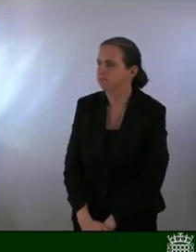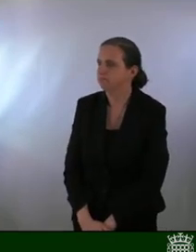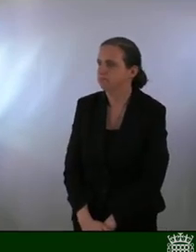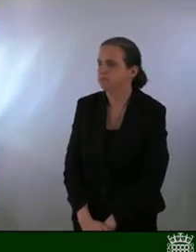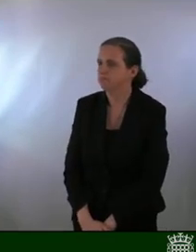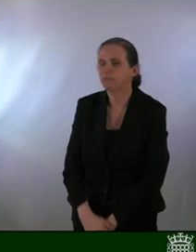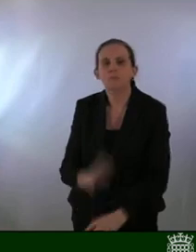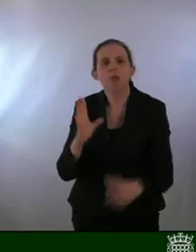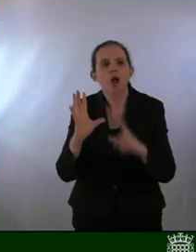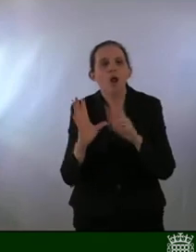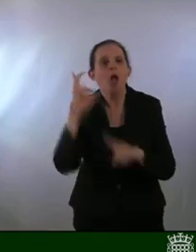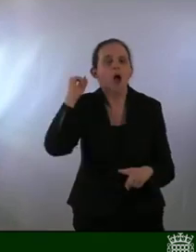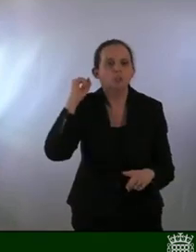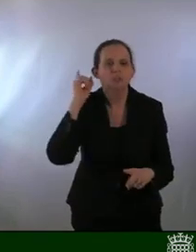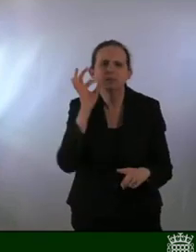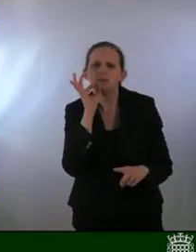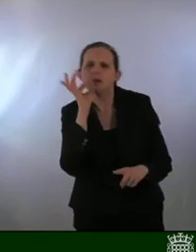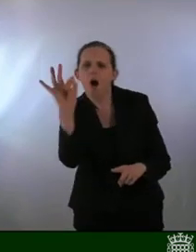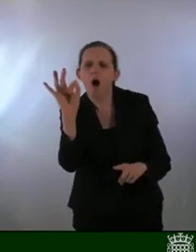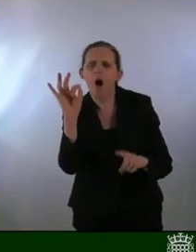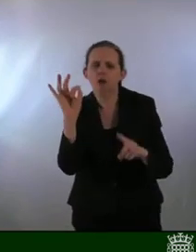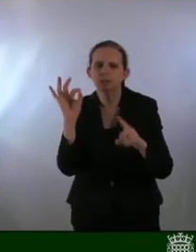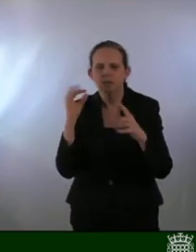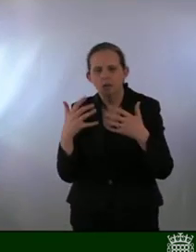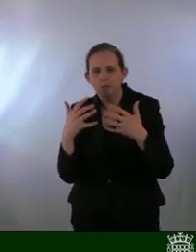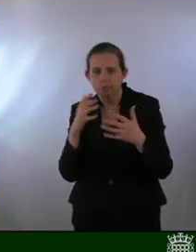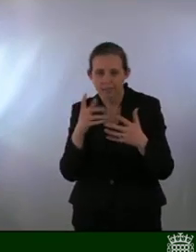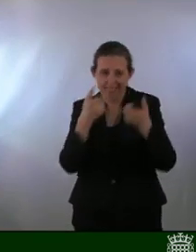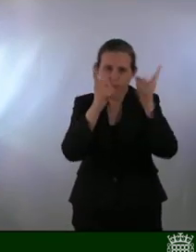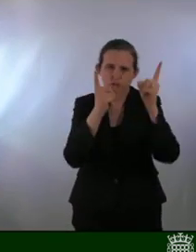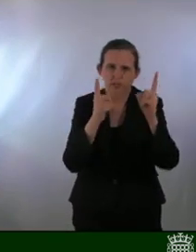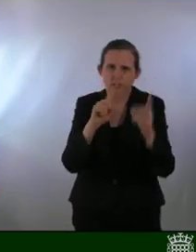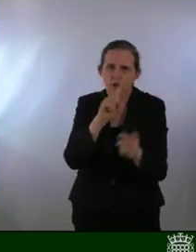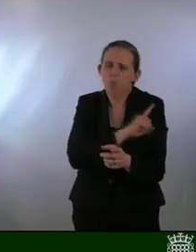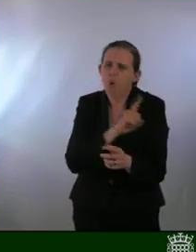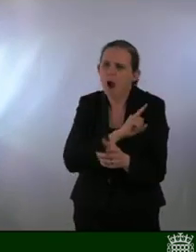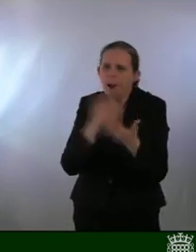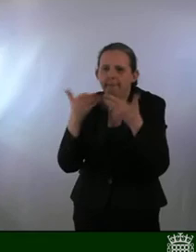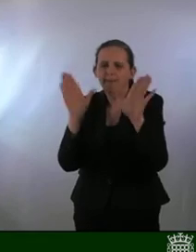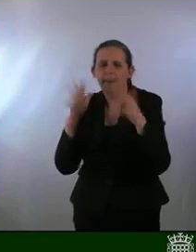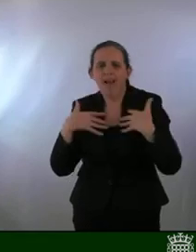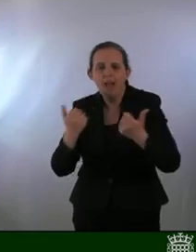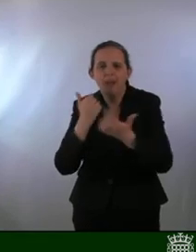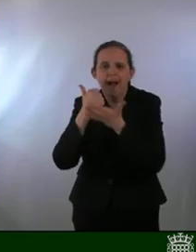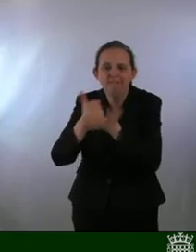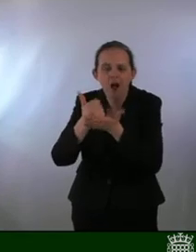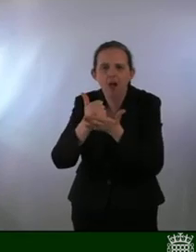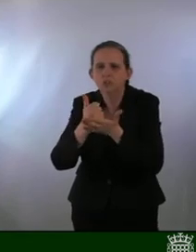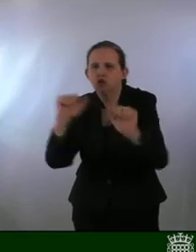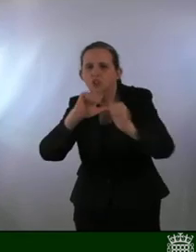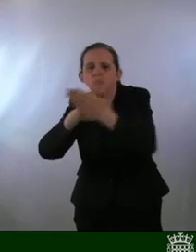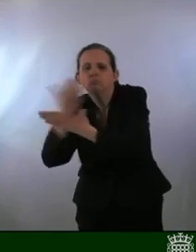week, I asked the Secretary of State why public health advice about Covid-19 had not been translated into any language other than